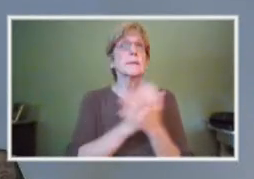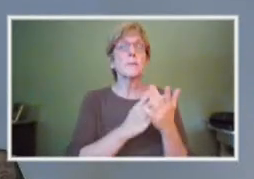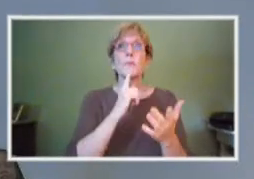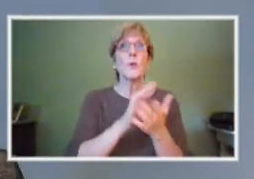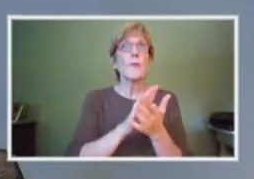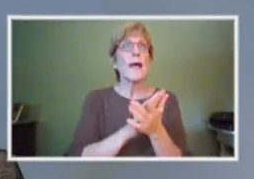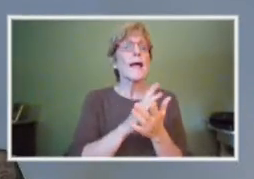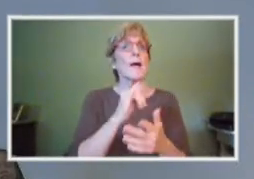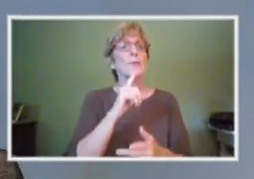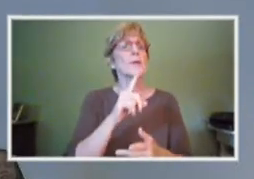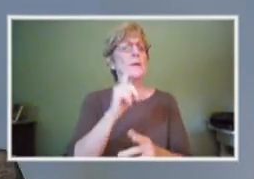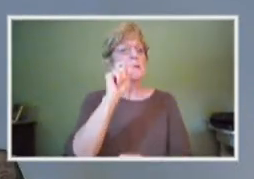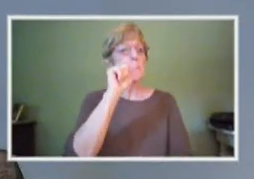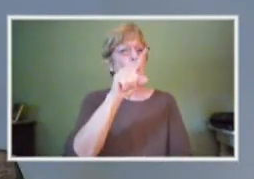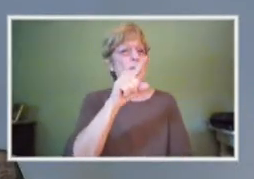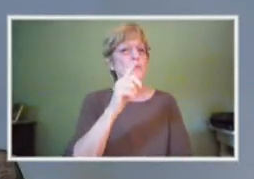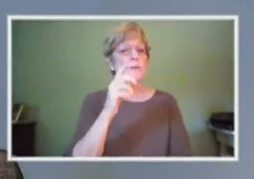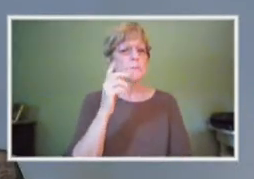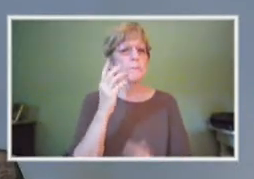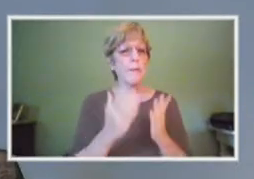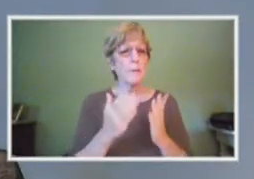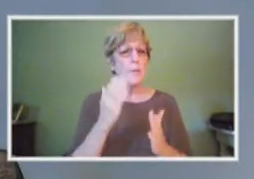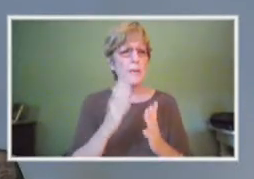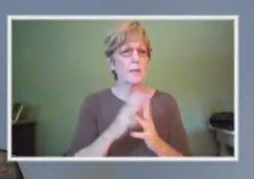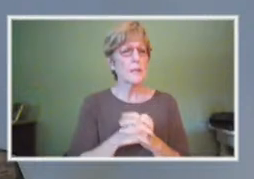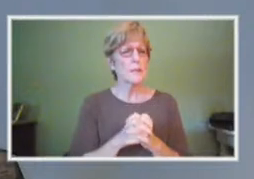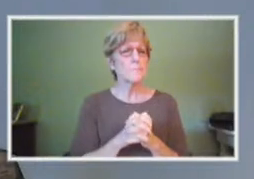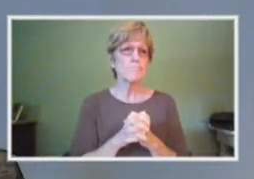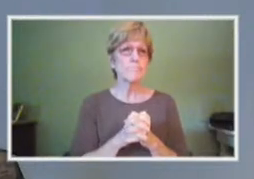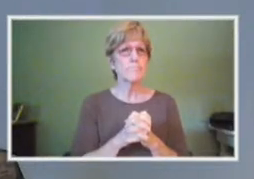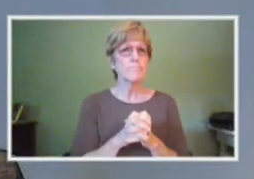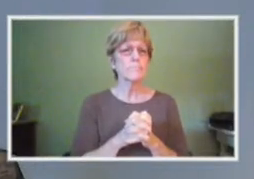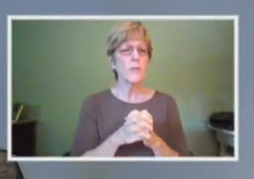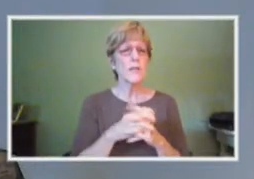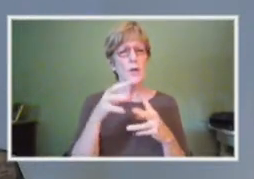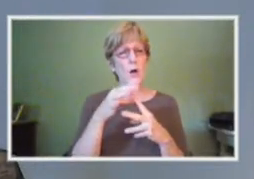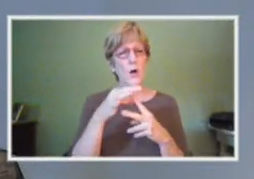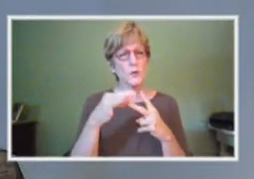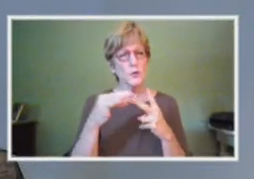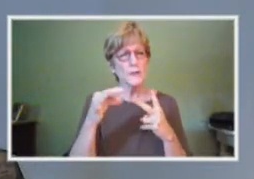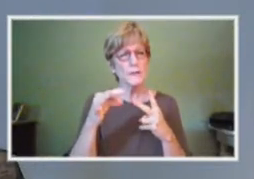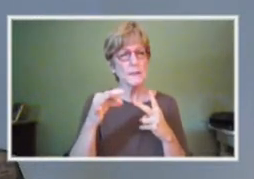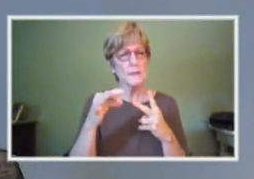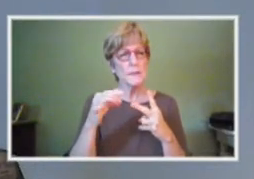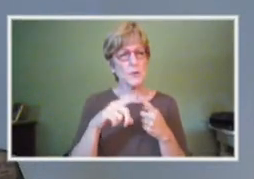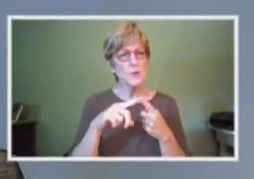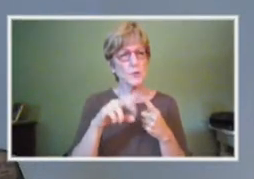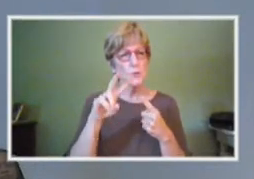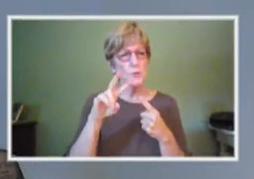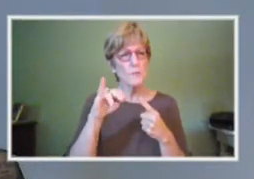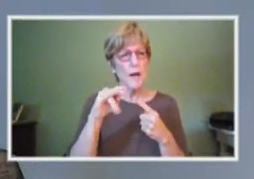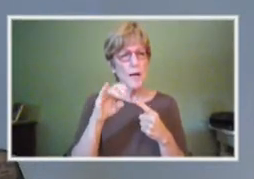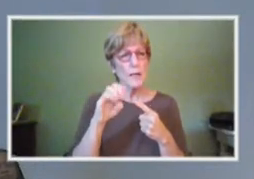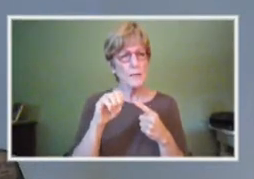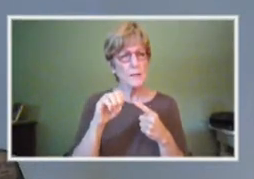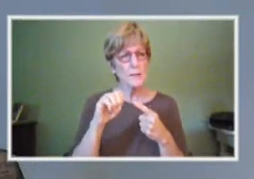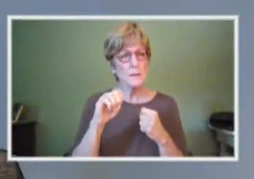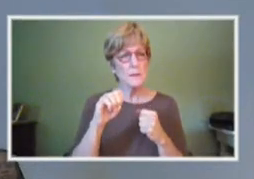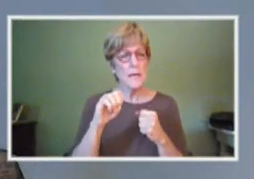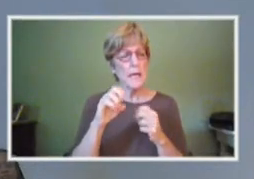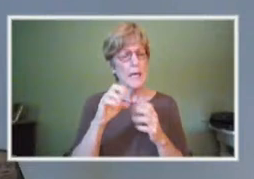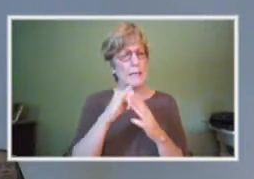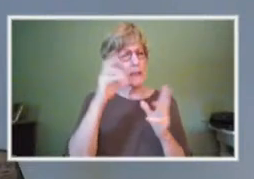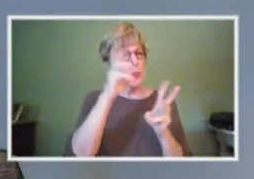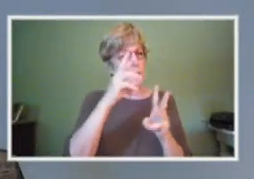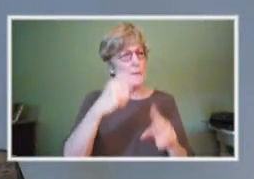got a little question maybe around the Alternatives to Violence initiative, because it worried me as